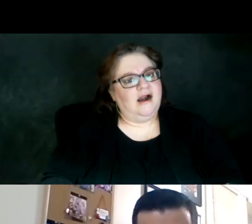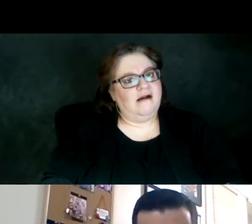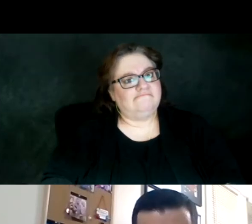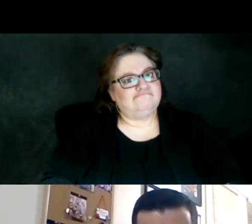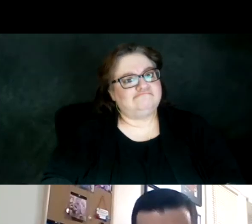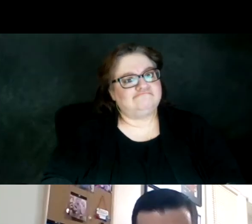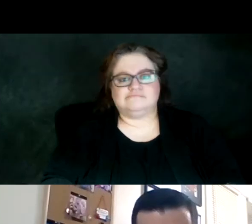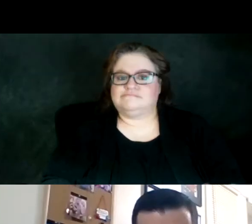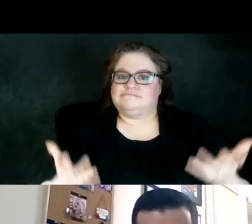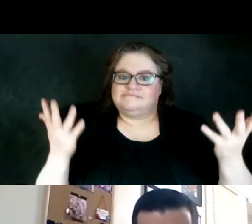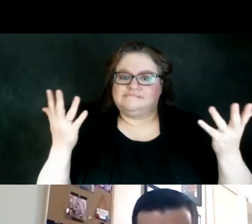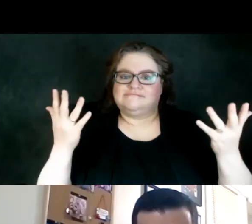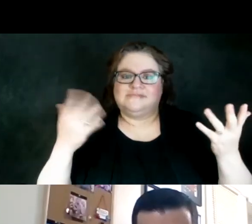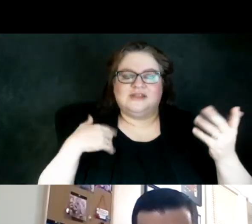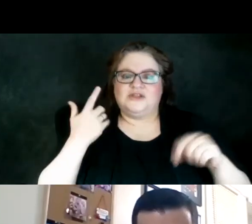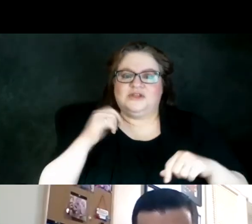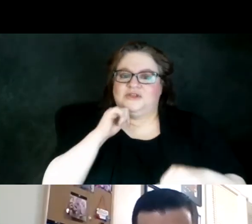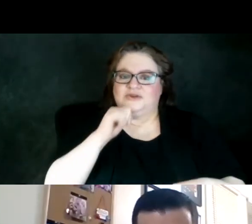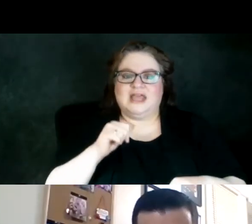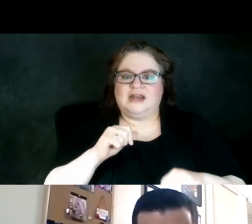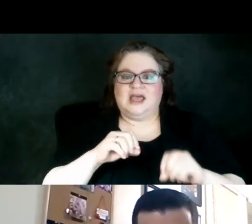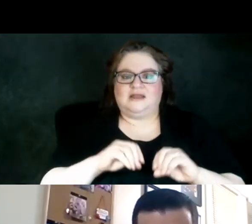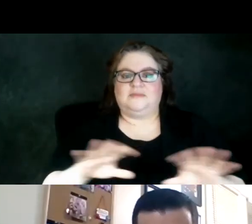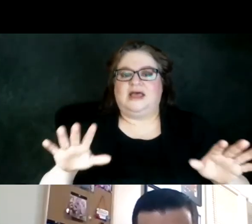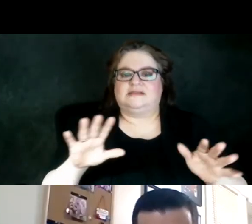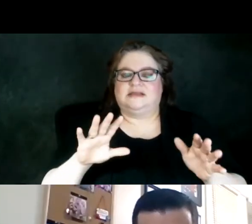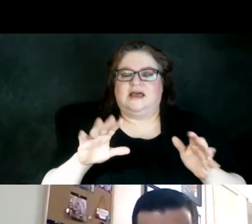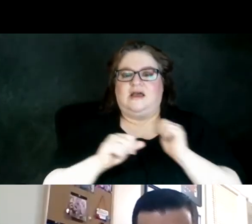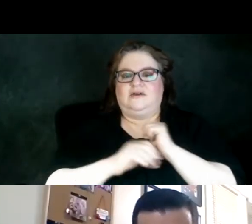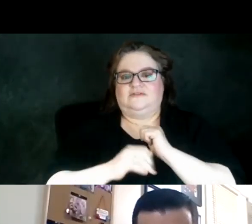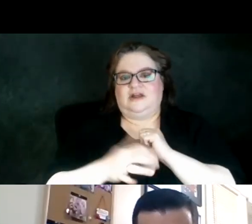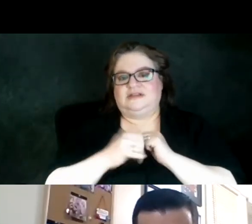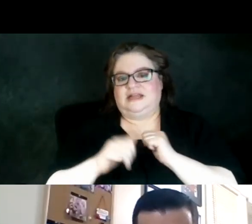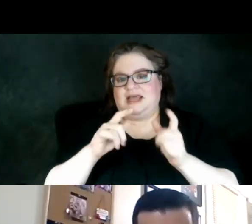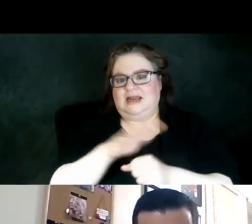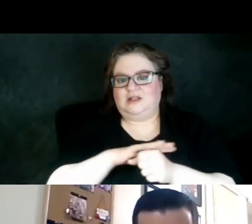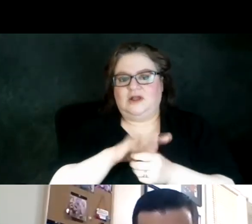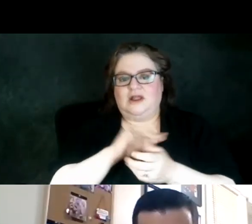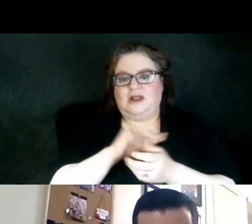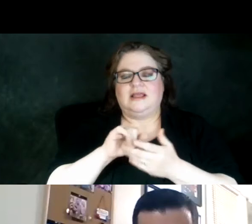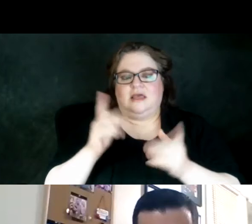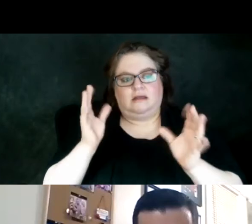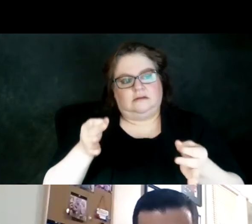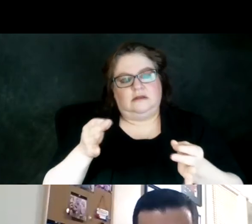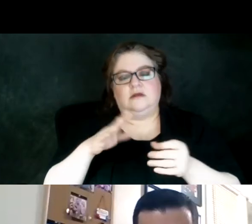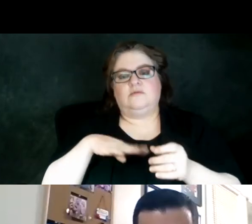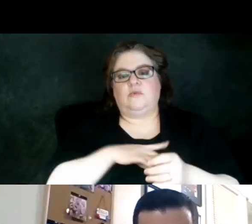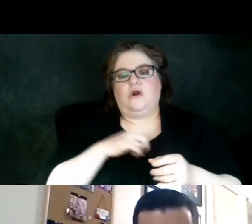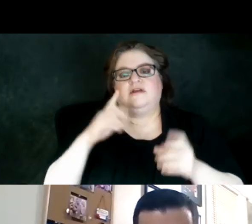okay. You cannot pass out flyers at any location that's deemed to be Board of Education property,